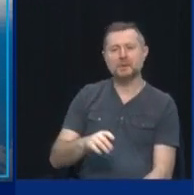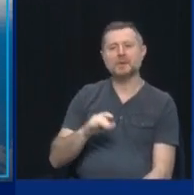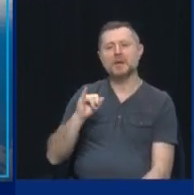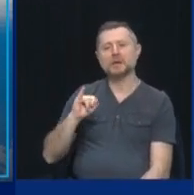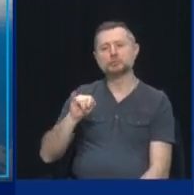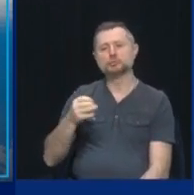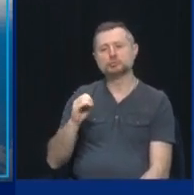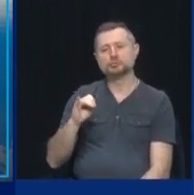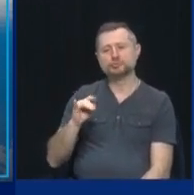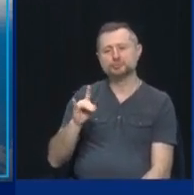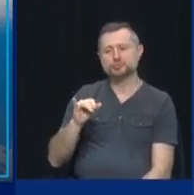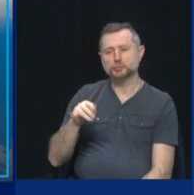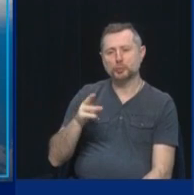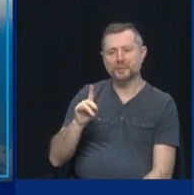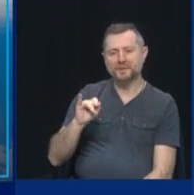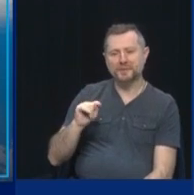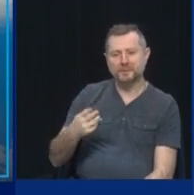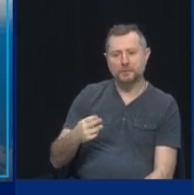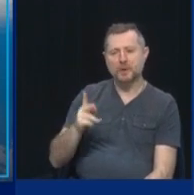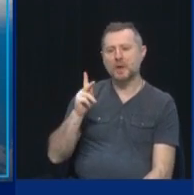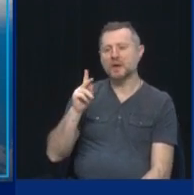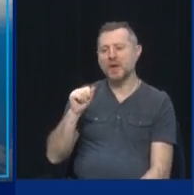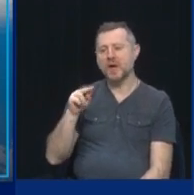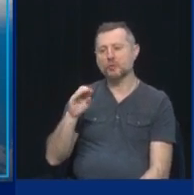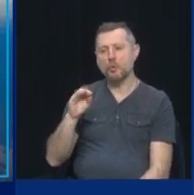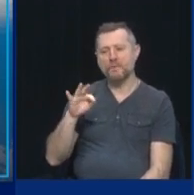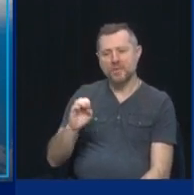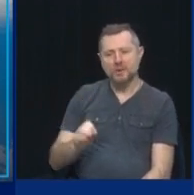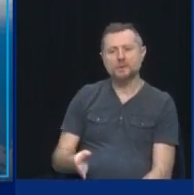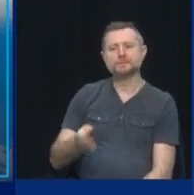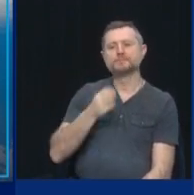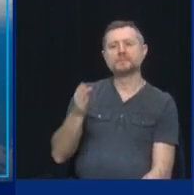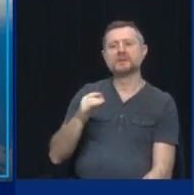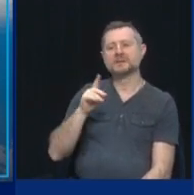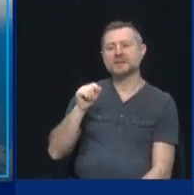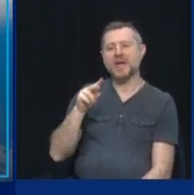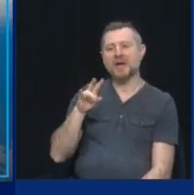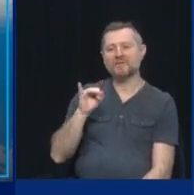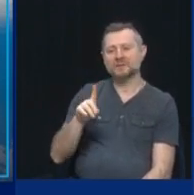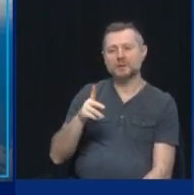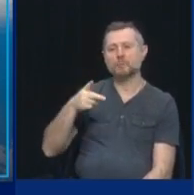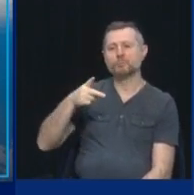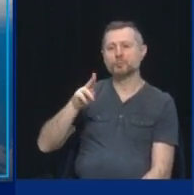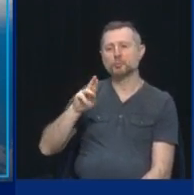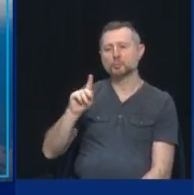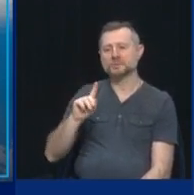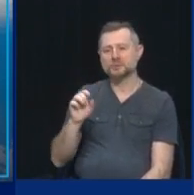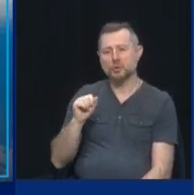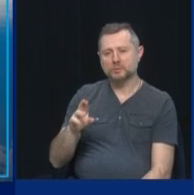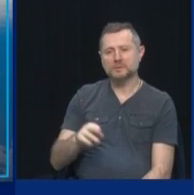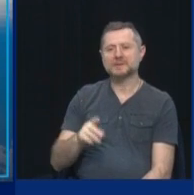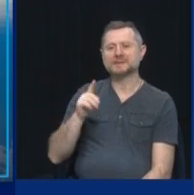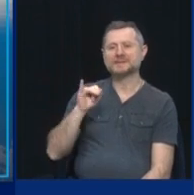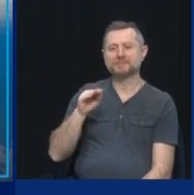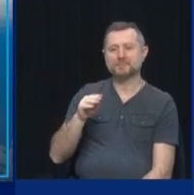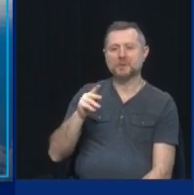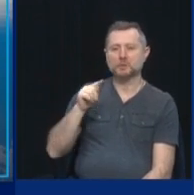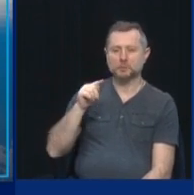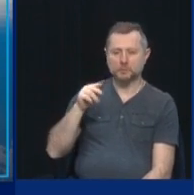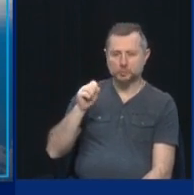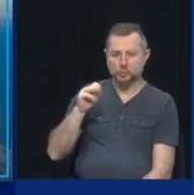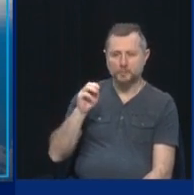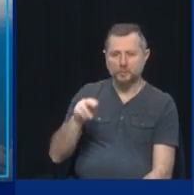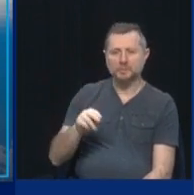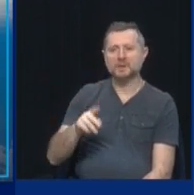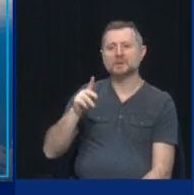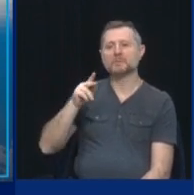Cunoff, David Puza, Tim Moorman, Michael Pujak, Emil